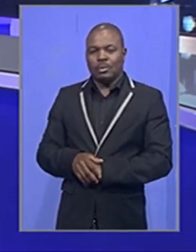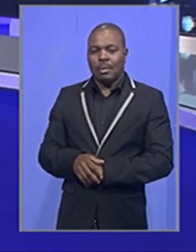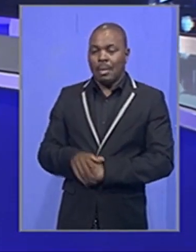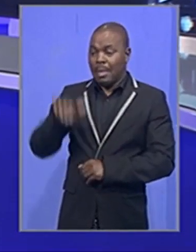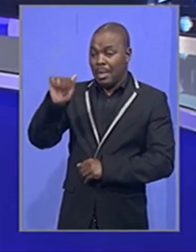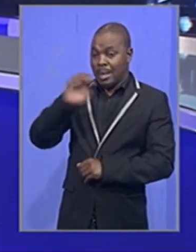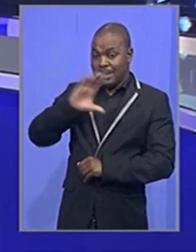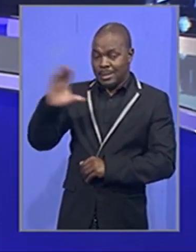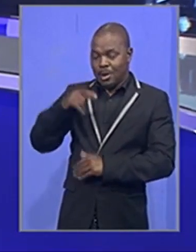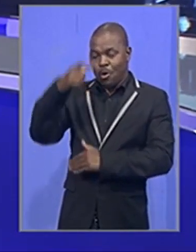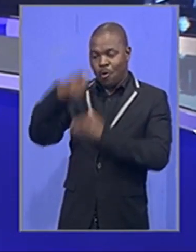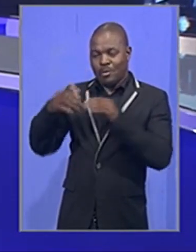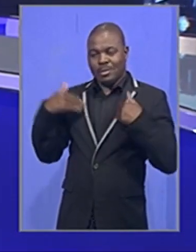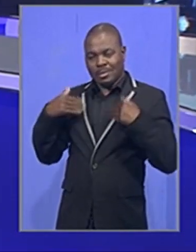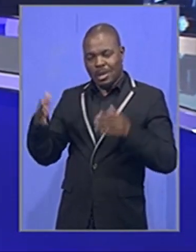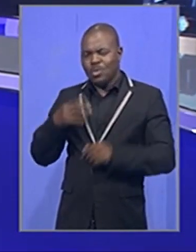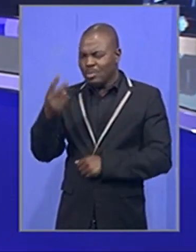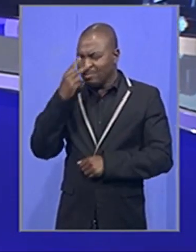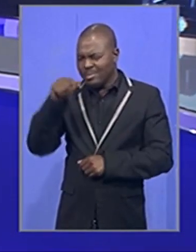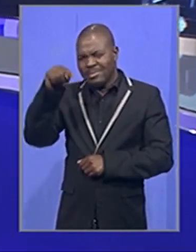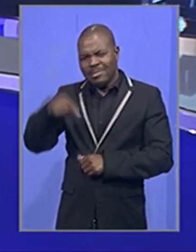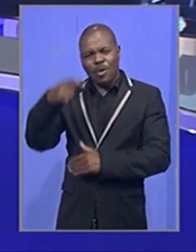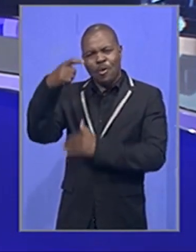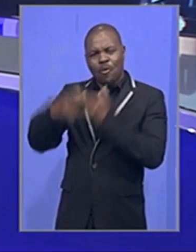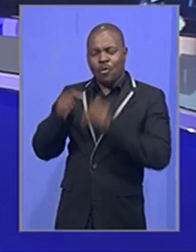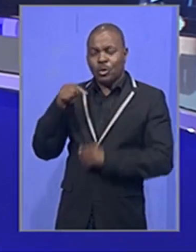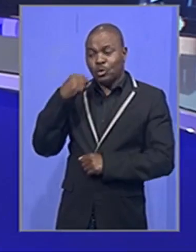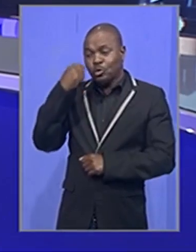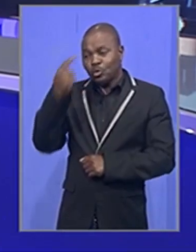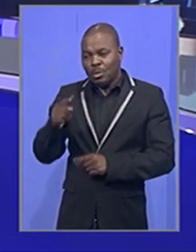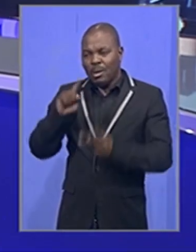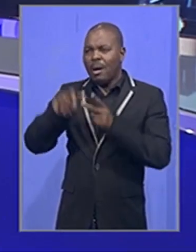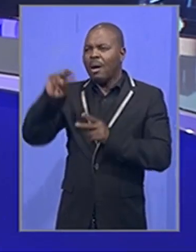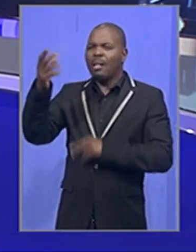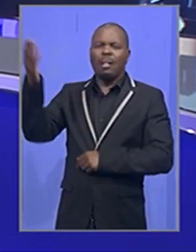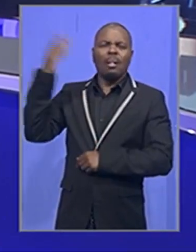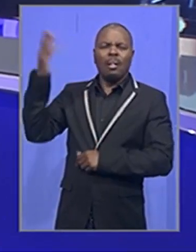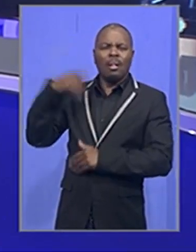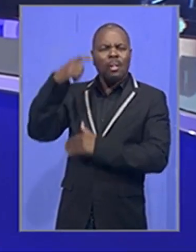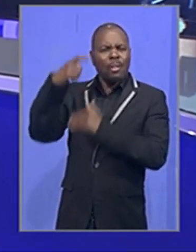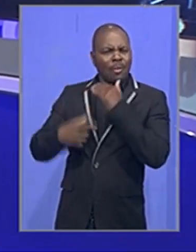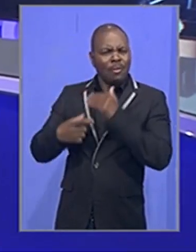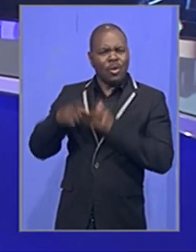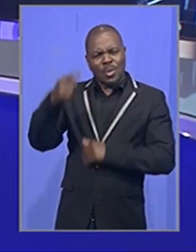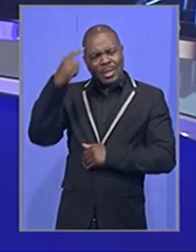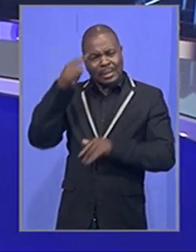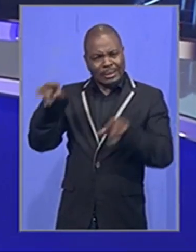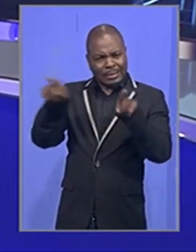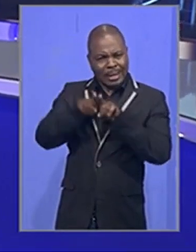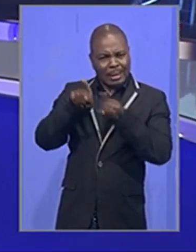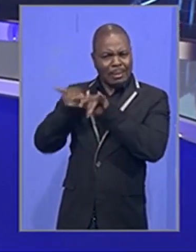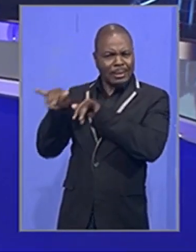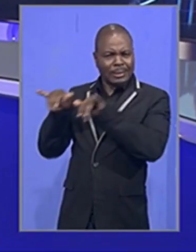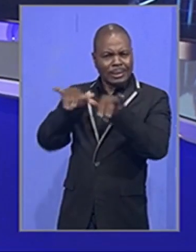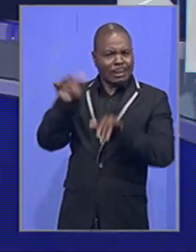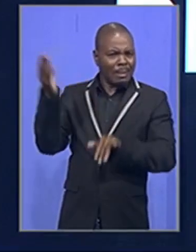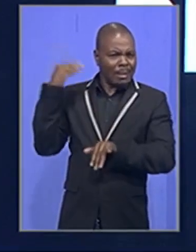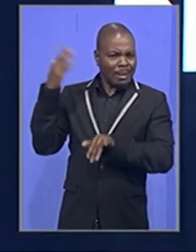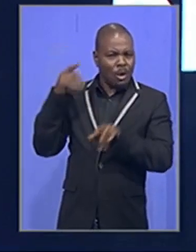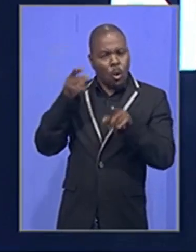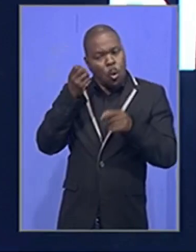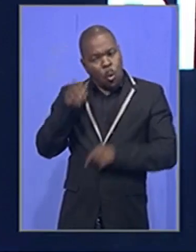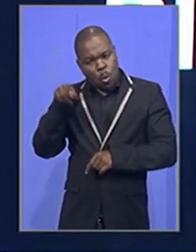ANC se a qala. Ha re sheba Seboka se sa hosane papisong le tse fitileng re ka re maemo a tshwana kapa Seboka se